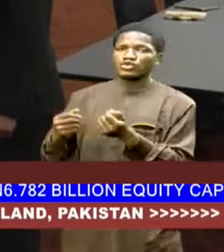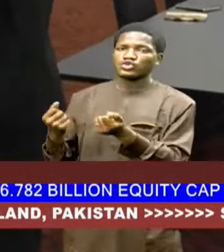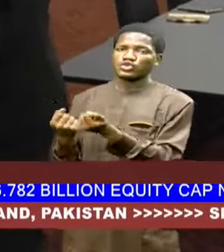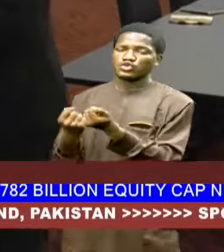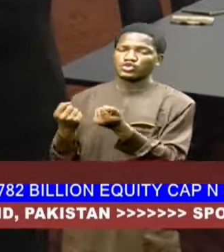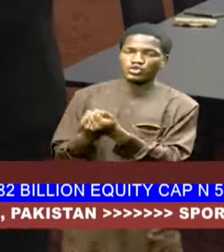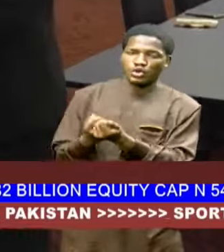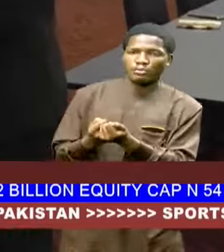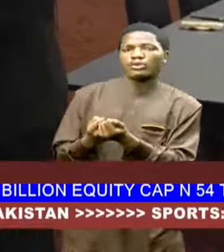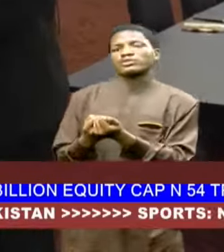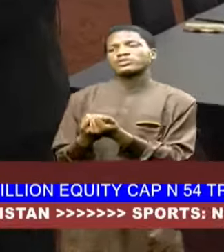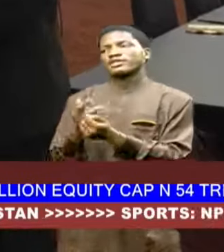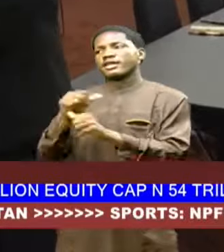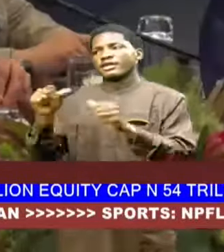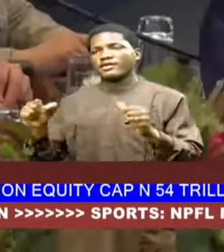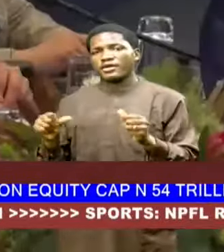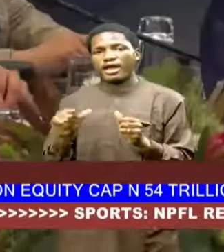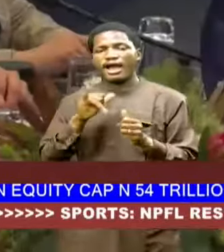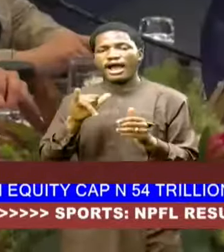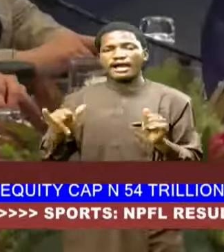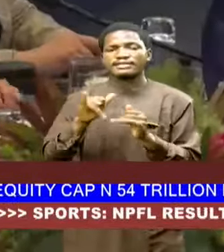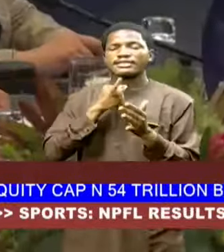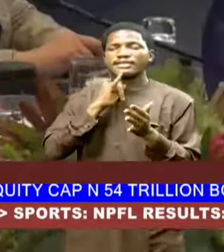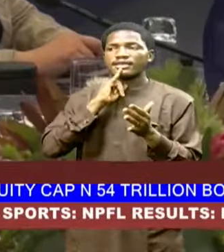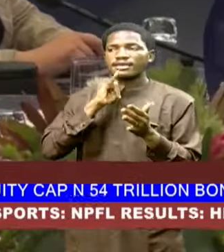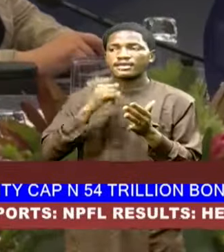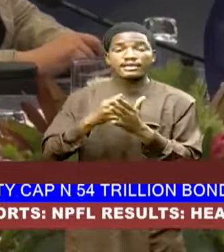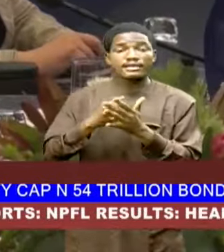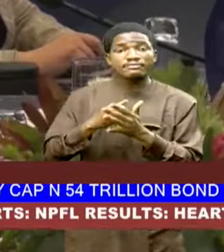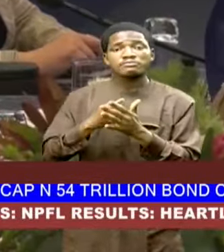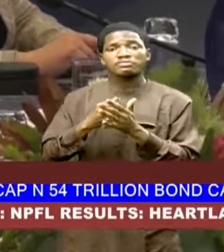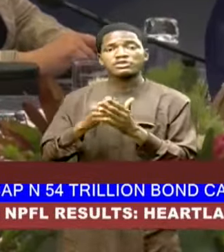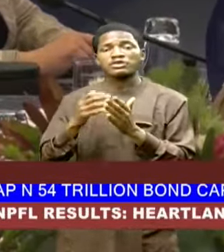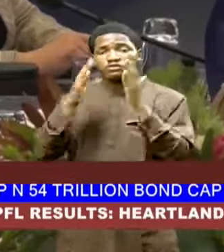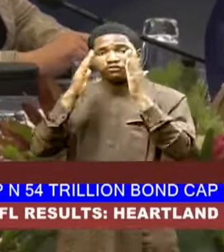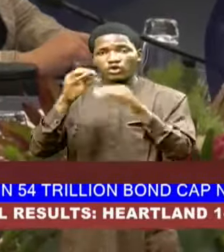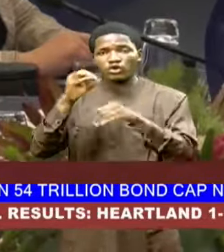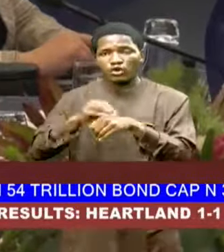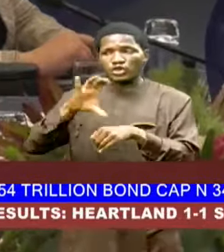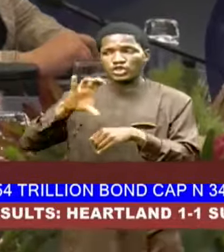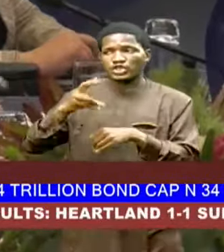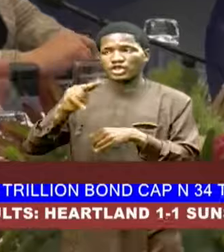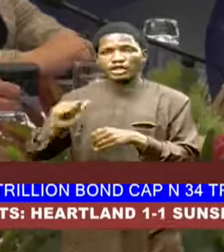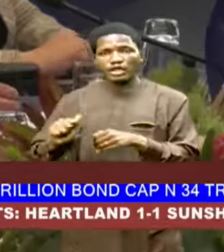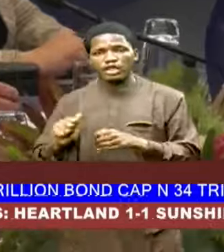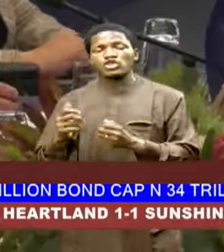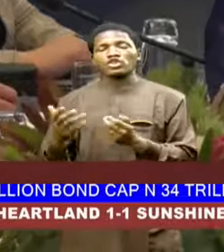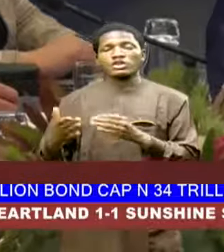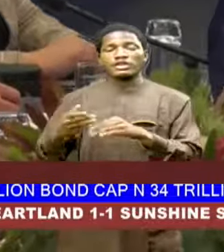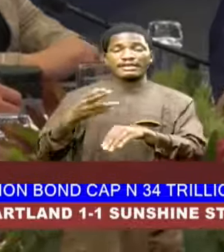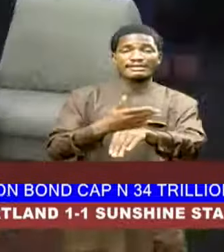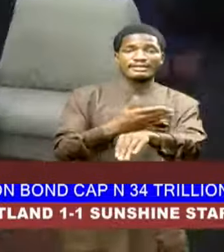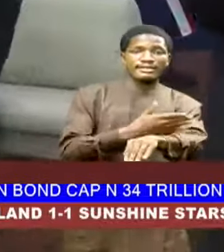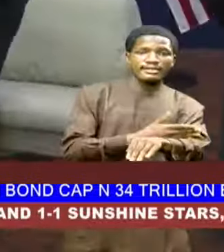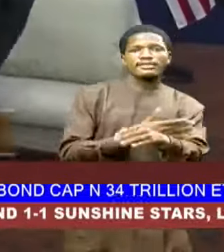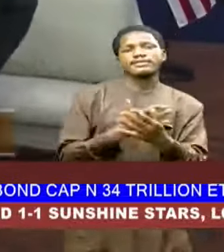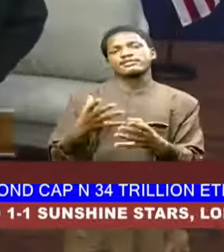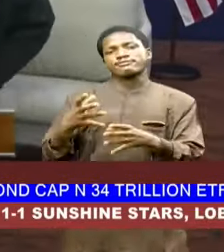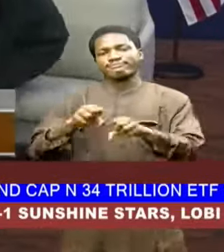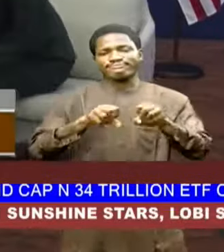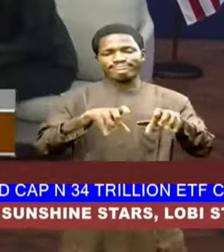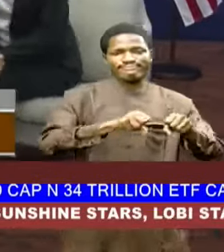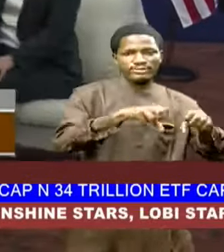China's growing diplomatic and military reach. China claims almost the entire South China Sea, a conduit for